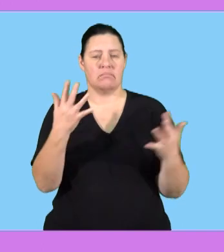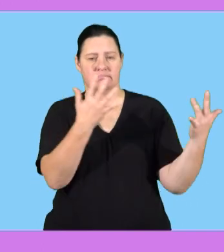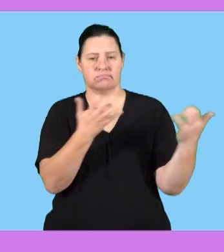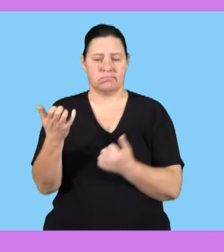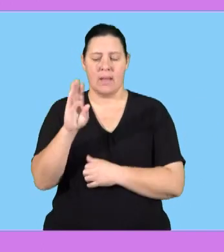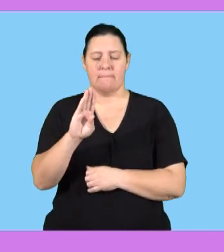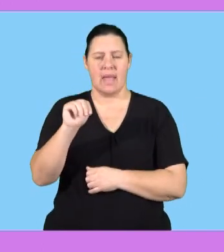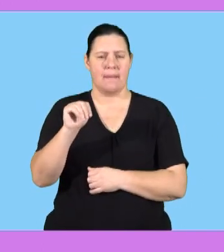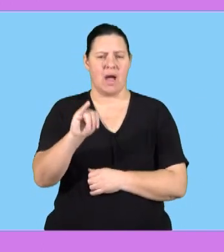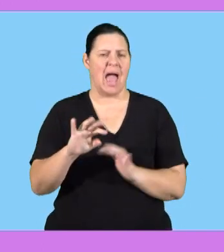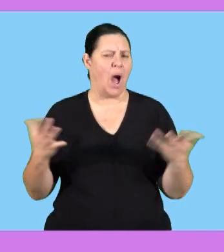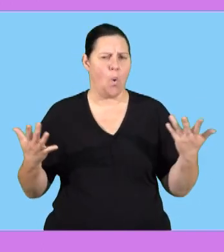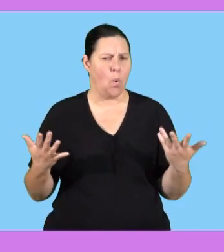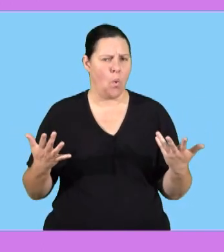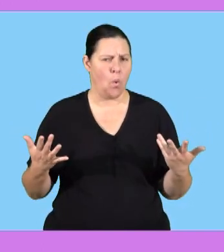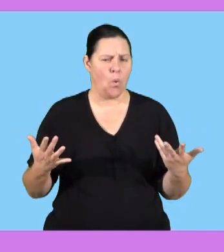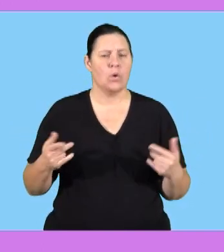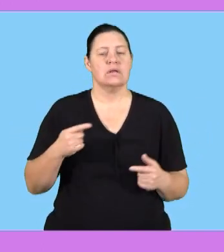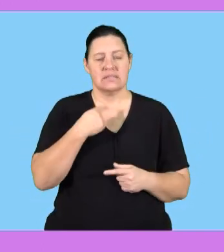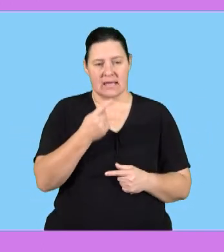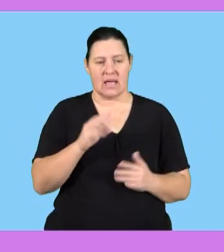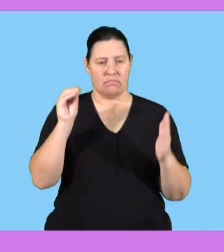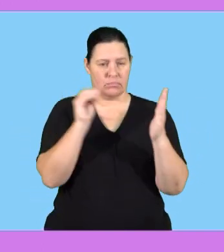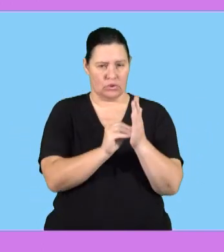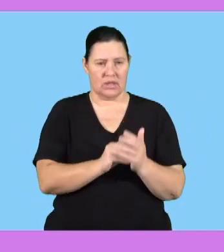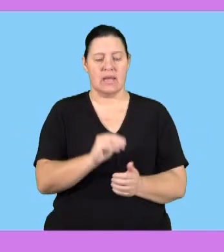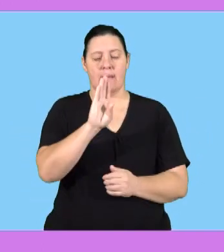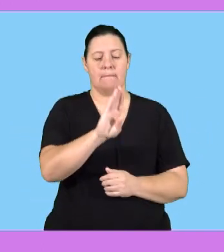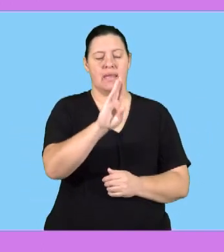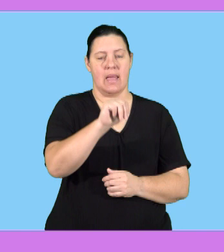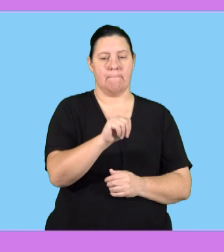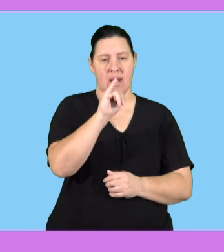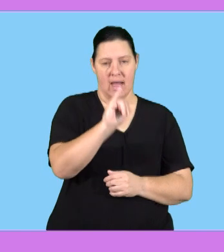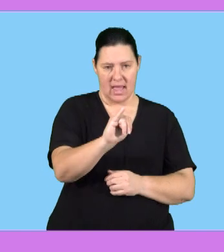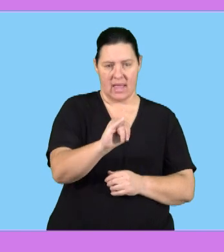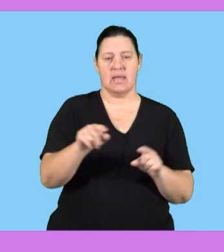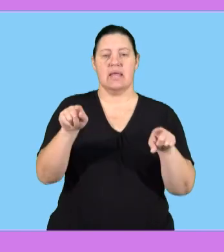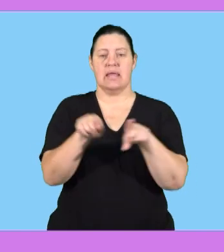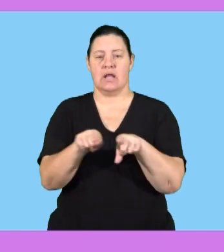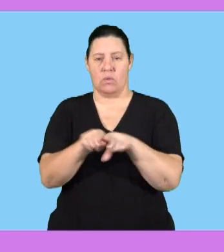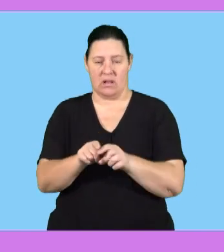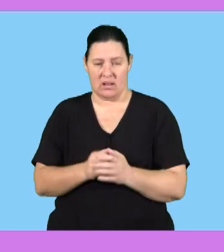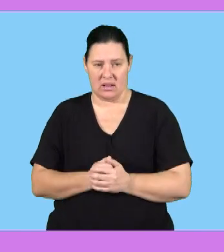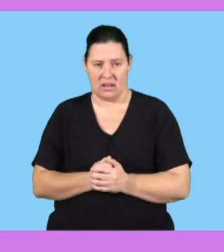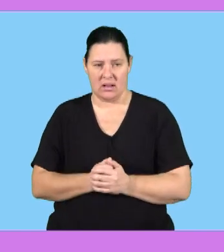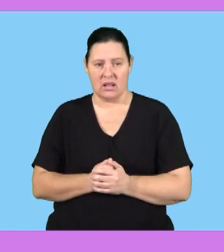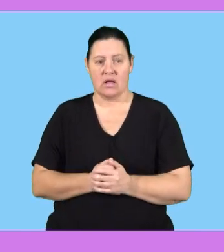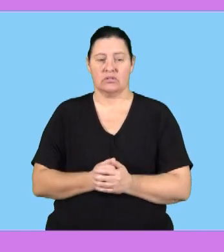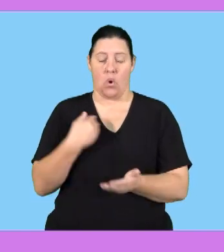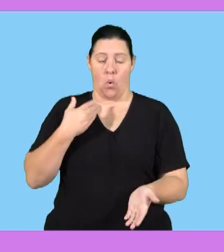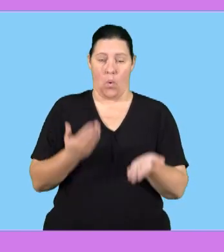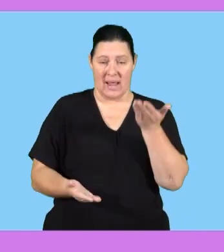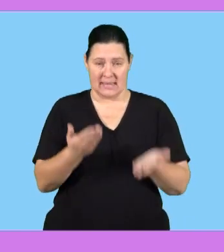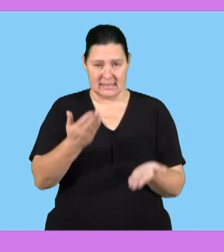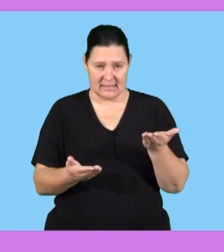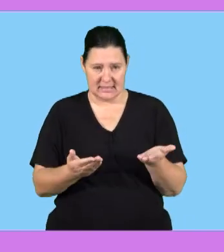formula for calculating BMI, right? So we say, and I will write it here, BMI equals is where we take our